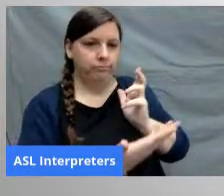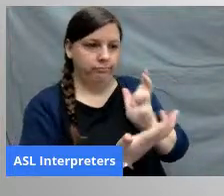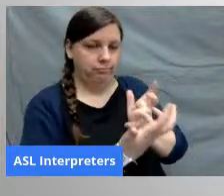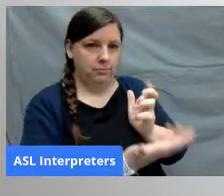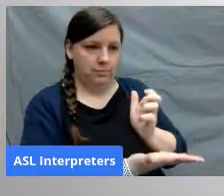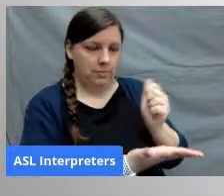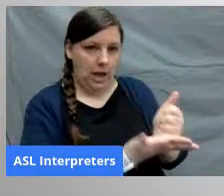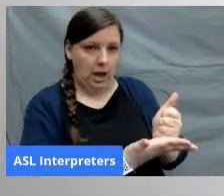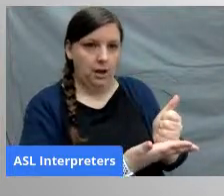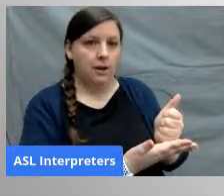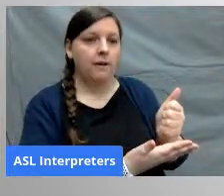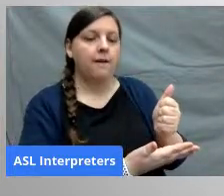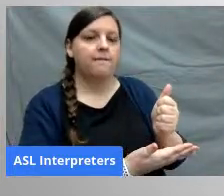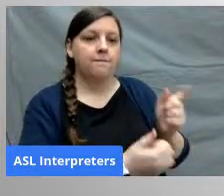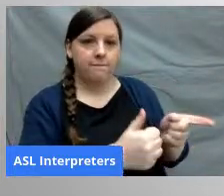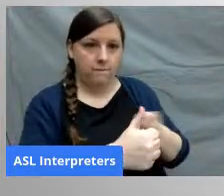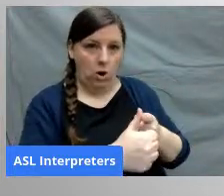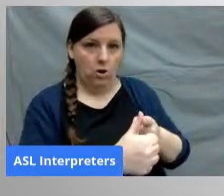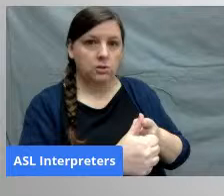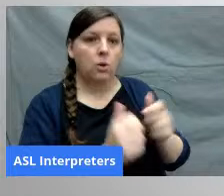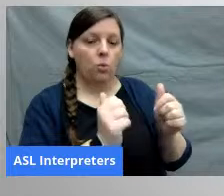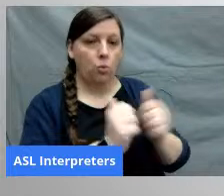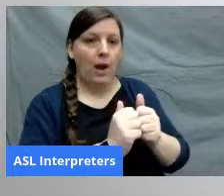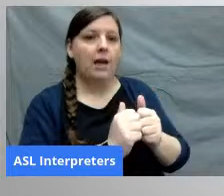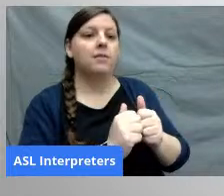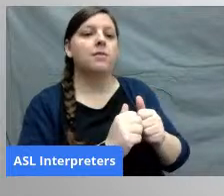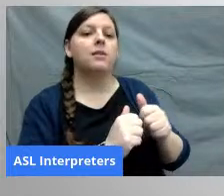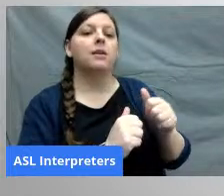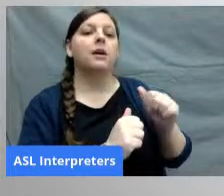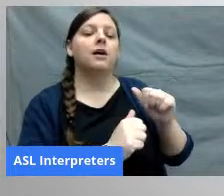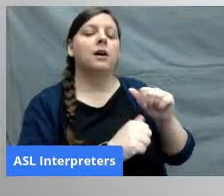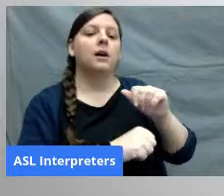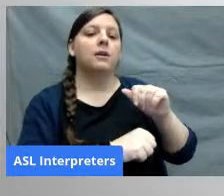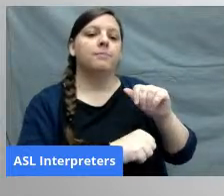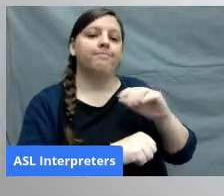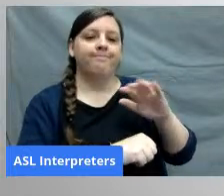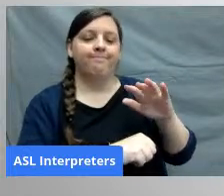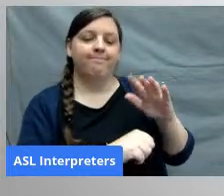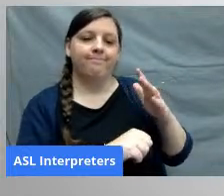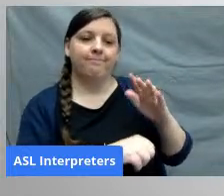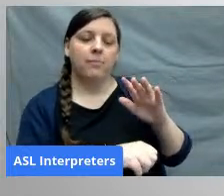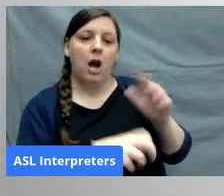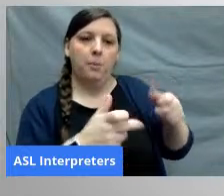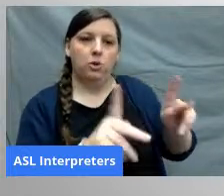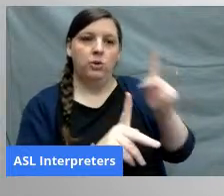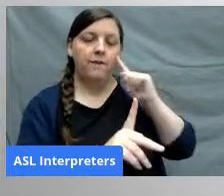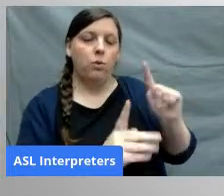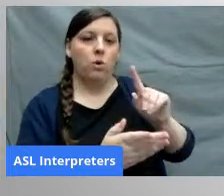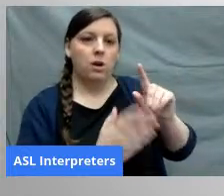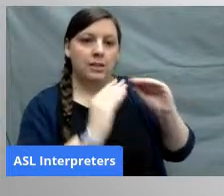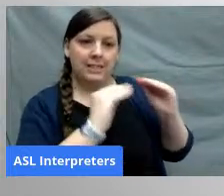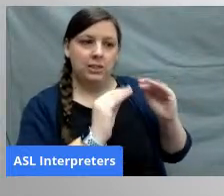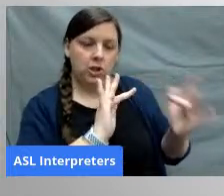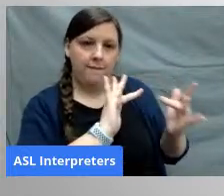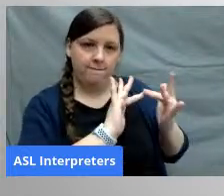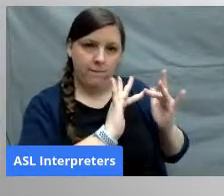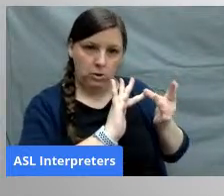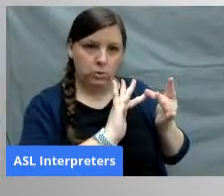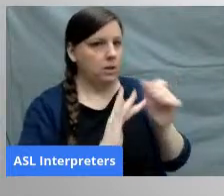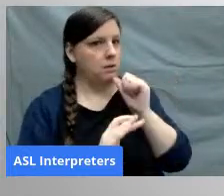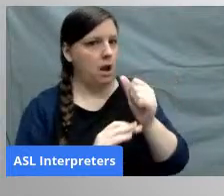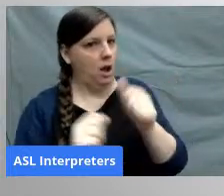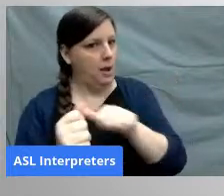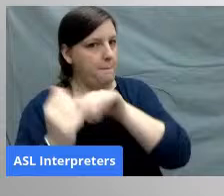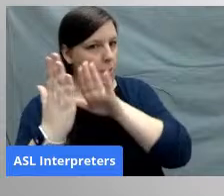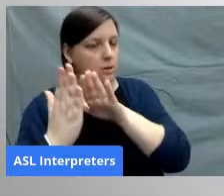particularly with assignment to teaching virtually rather than in person. And then there's categories below that of people